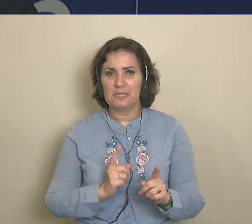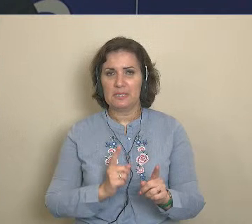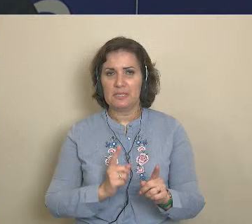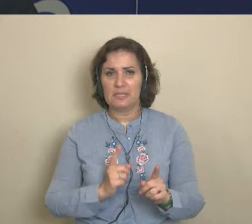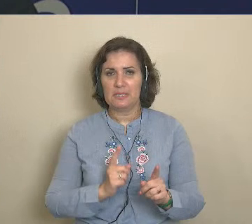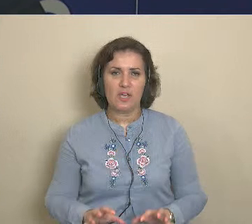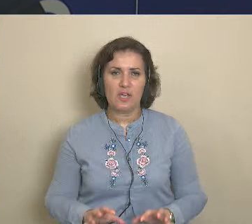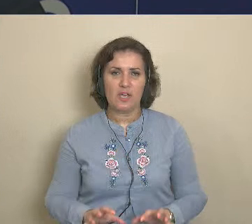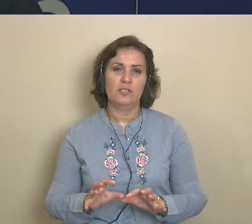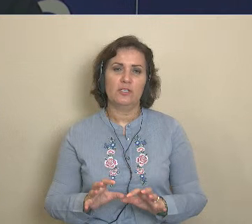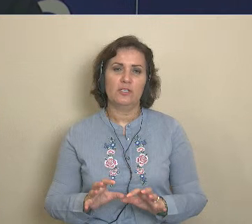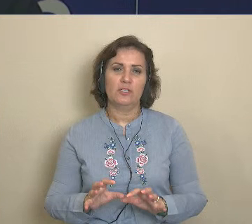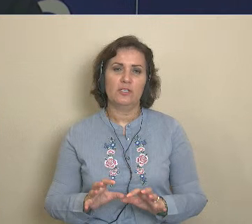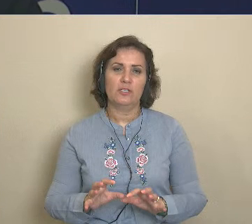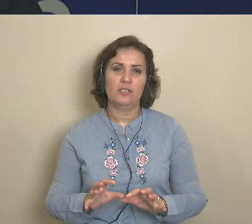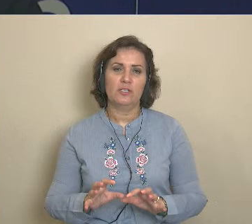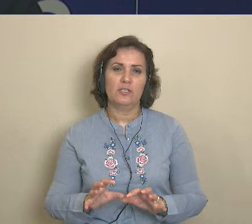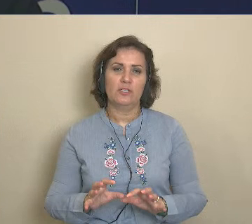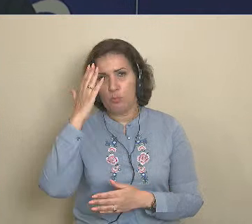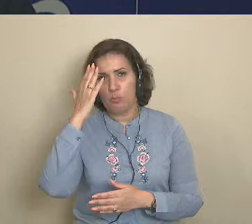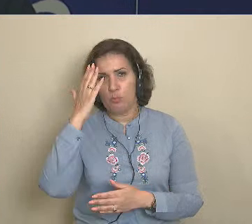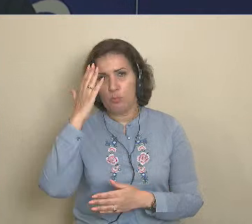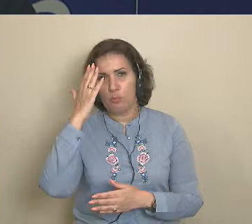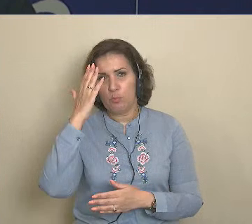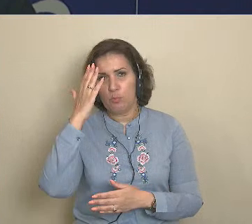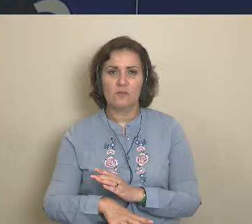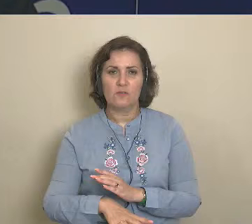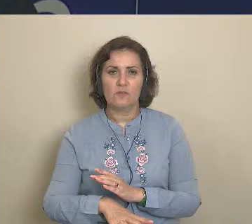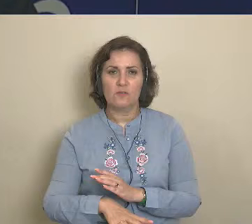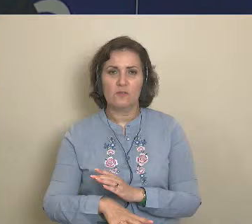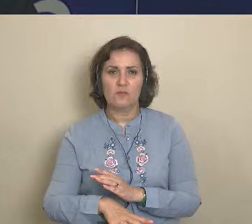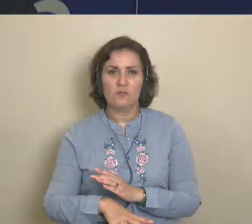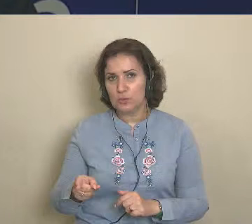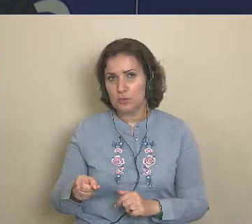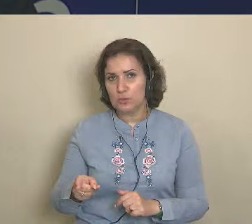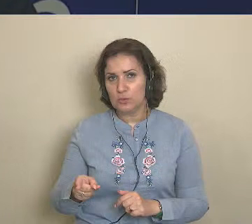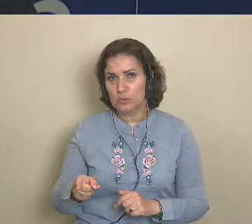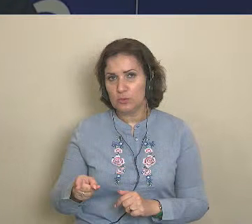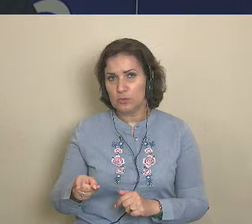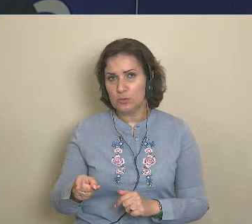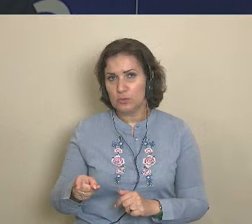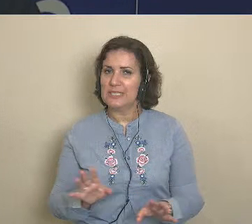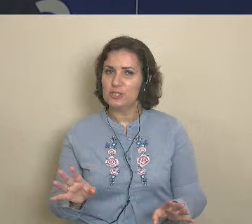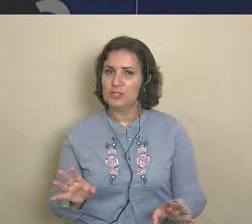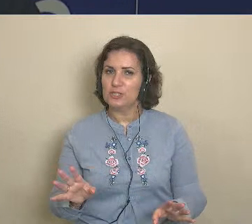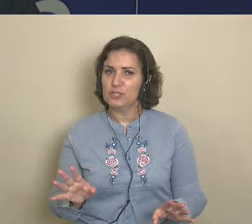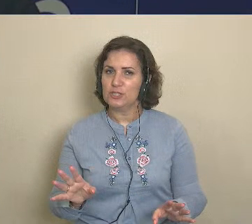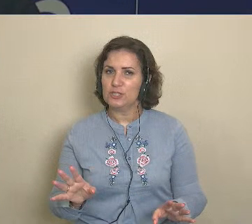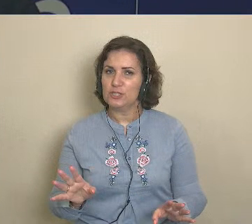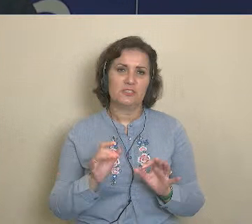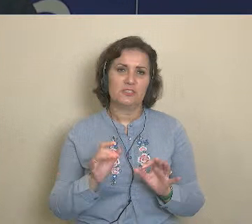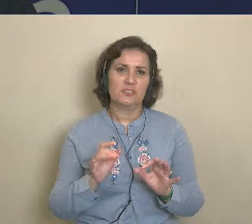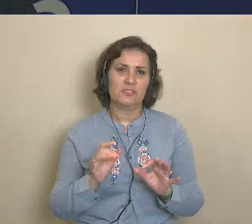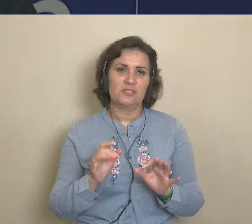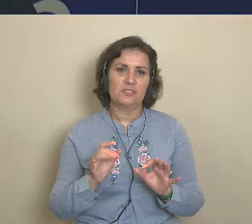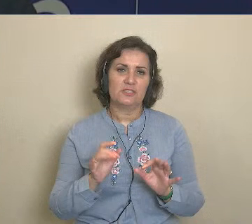to change, amend the legislation as far as the time of voting